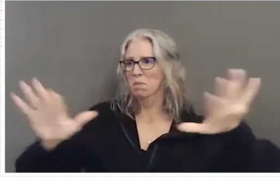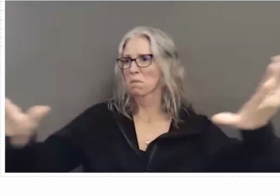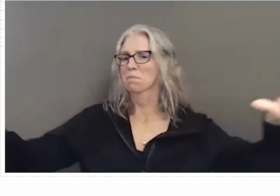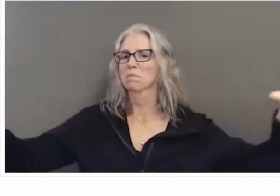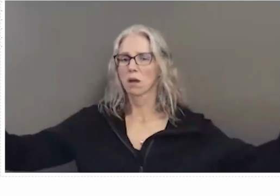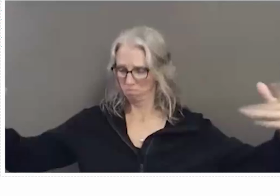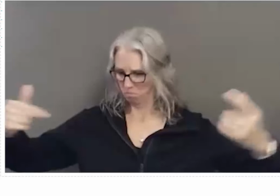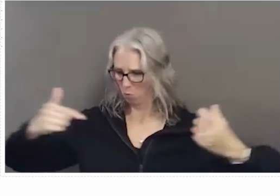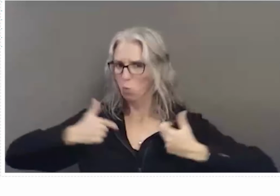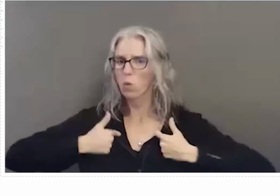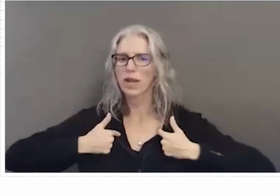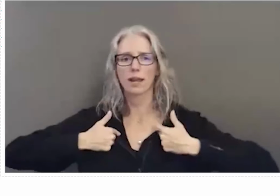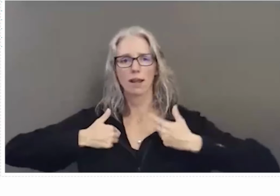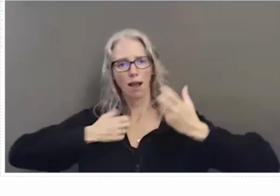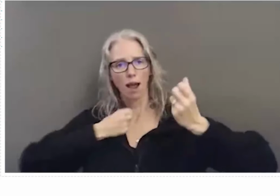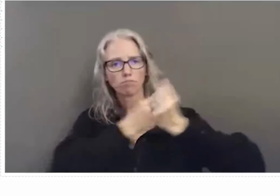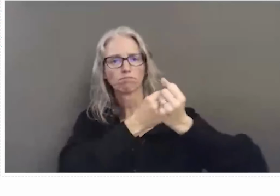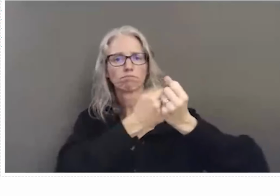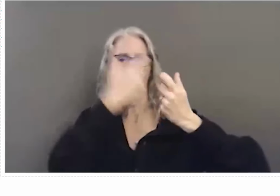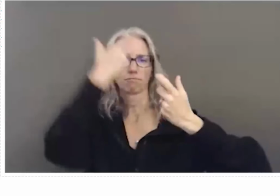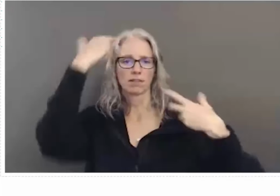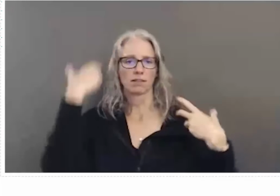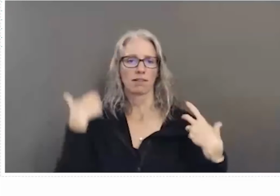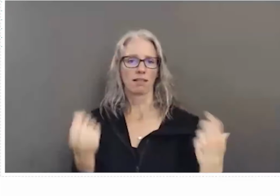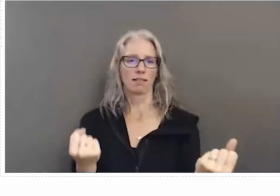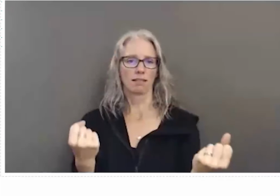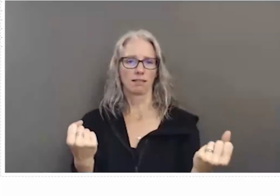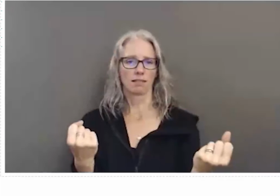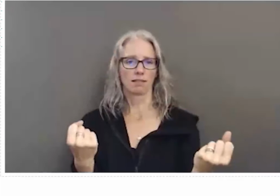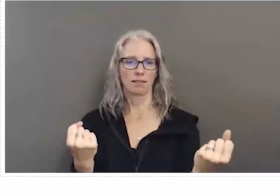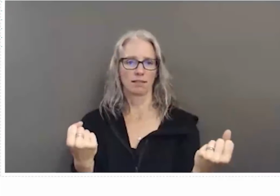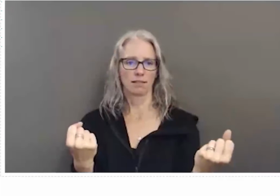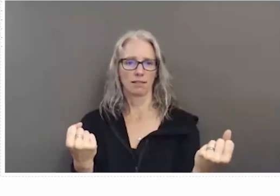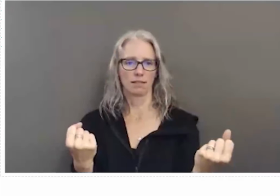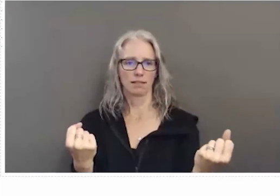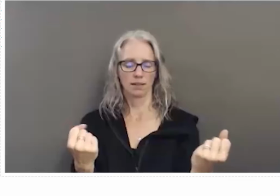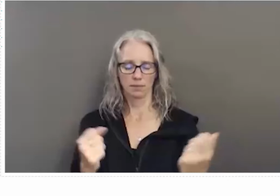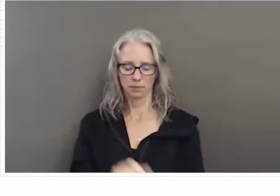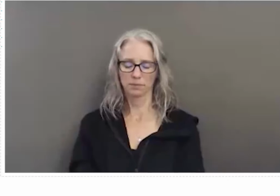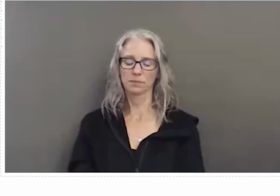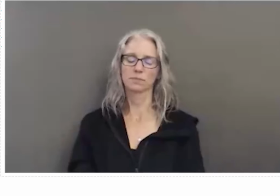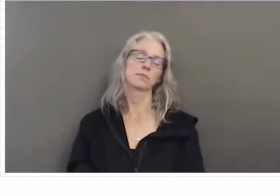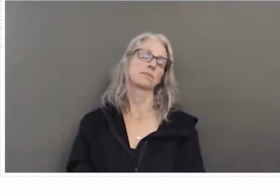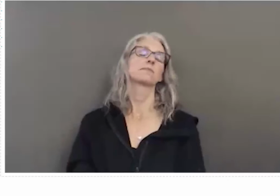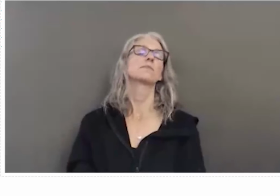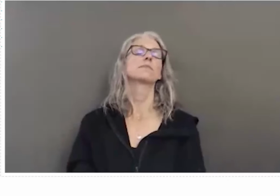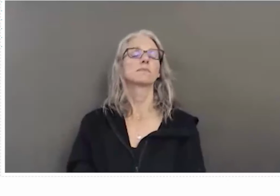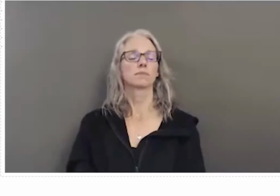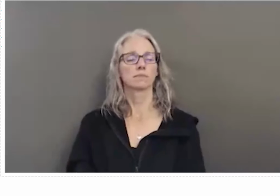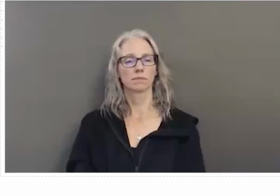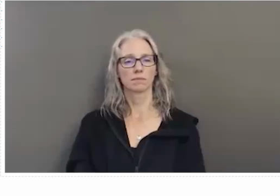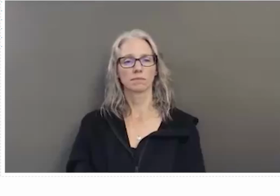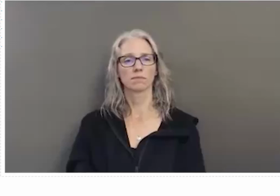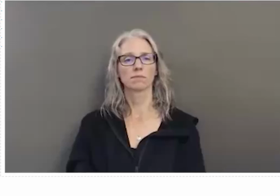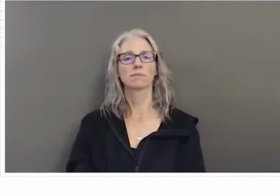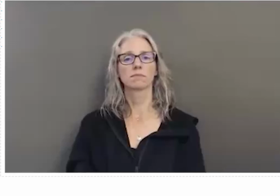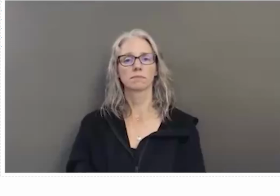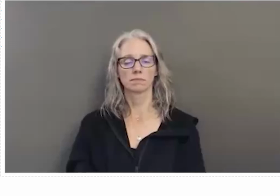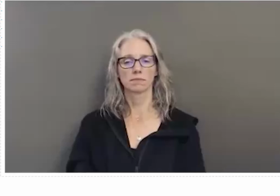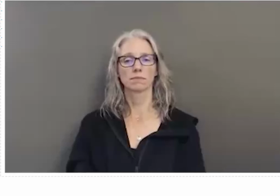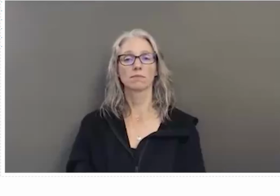that they were associated with mental health. And afterwards, all the causes, all the not-for-profits are actually supported through